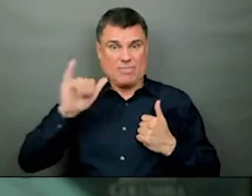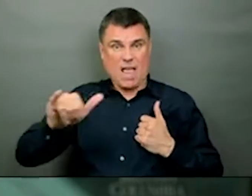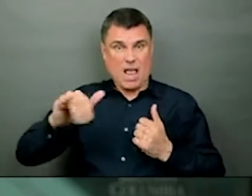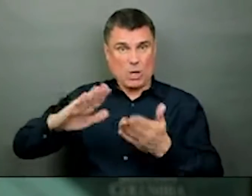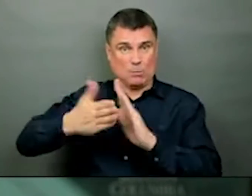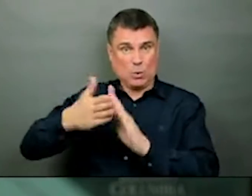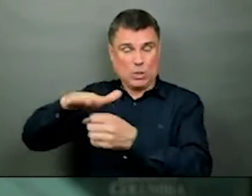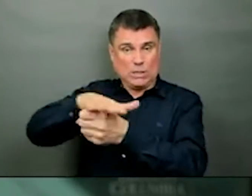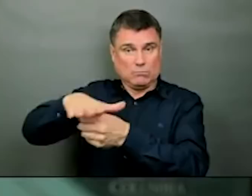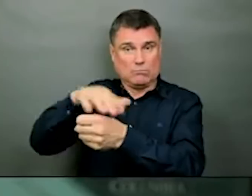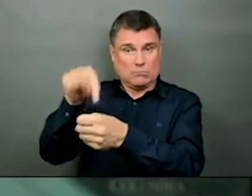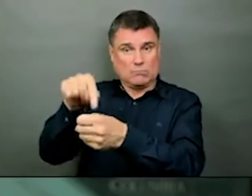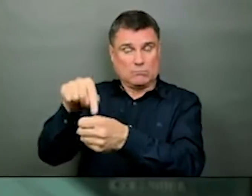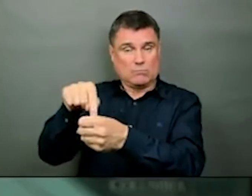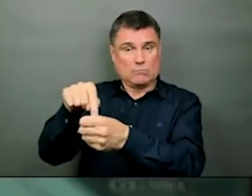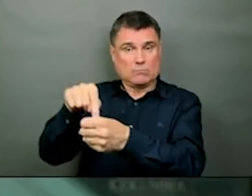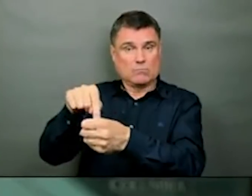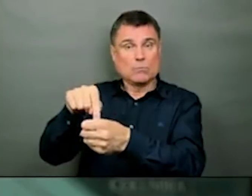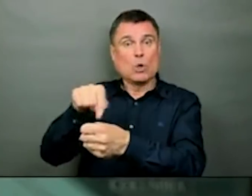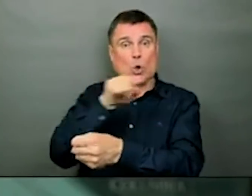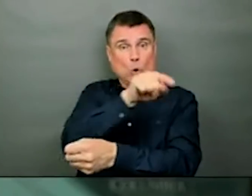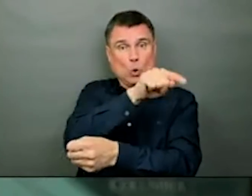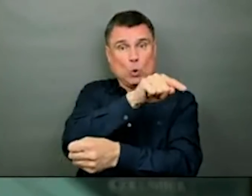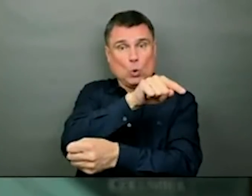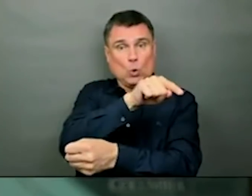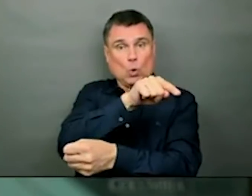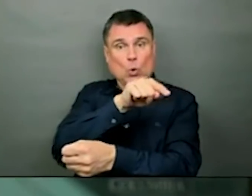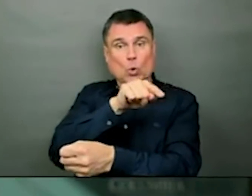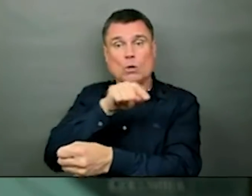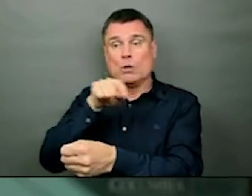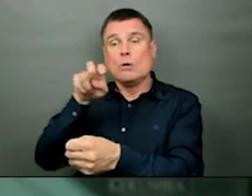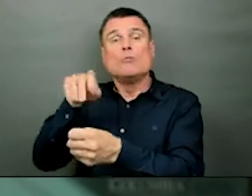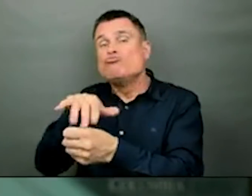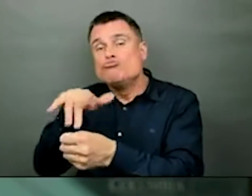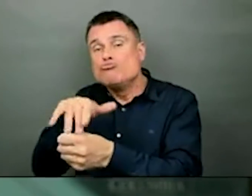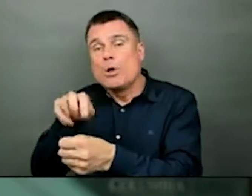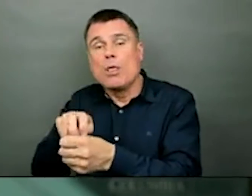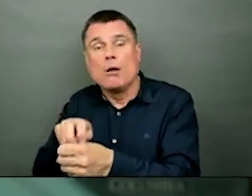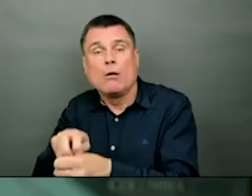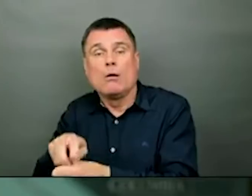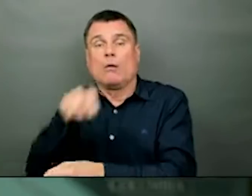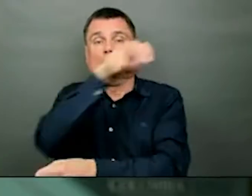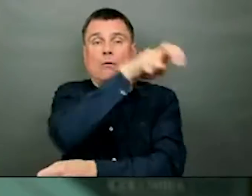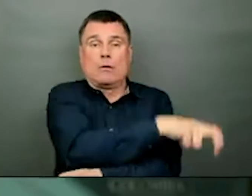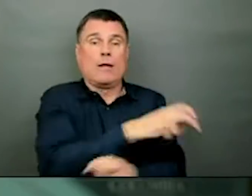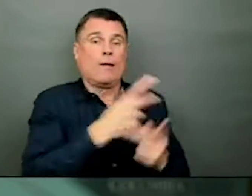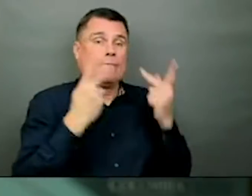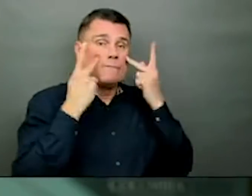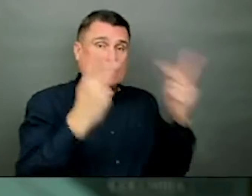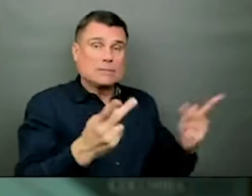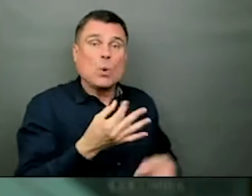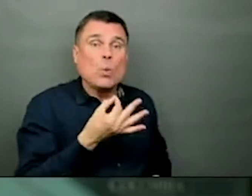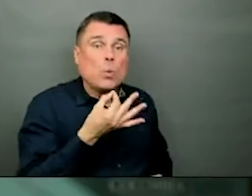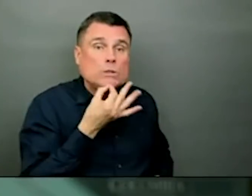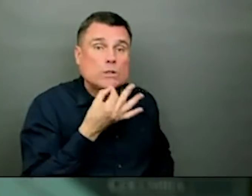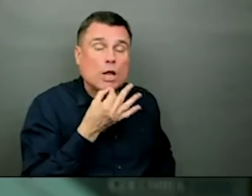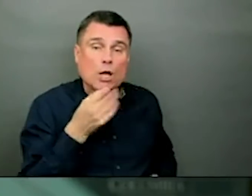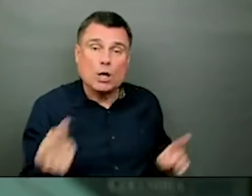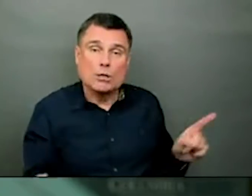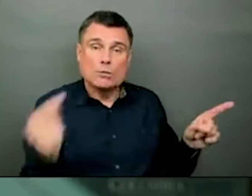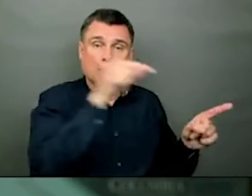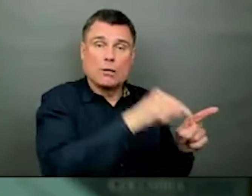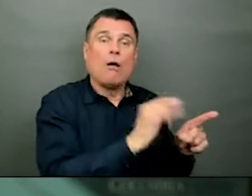Whistler, and you were to have COVID-19 transmitted to you while you